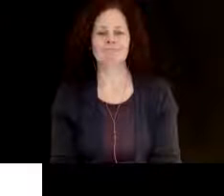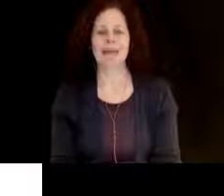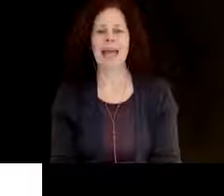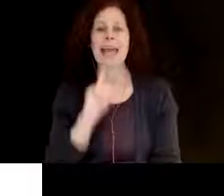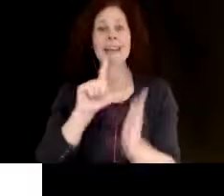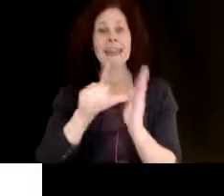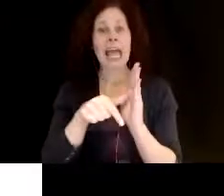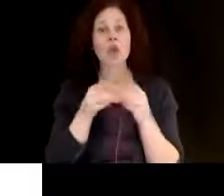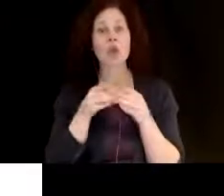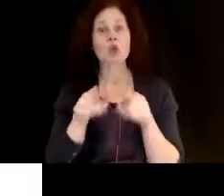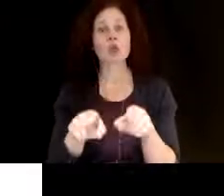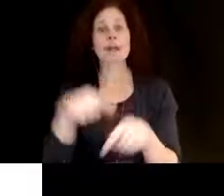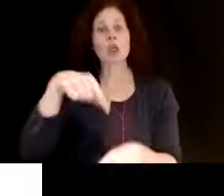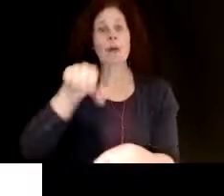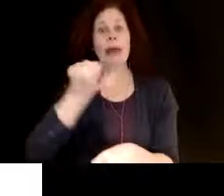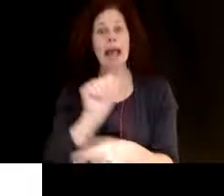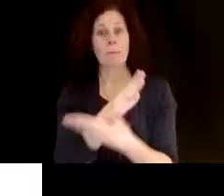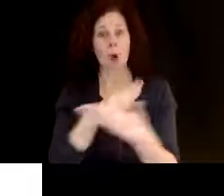Q&A.